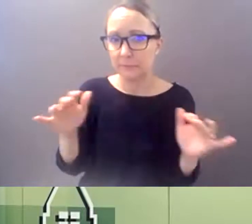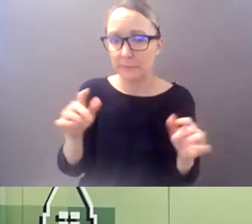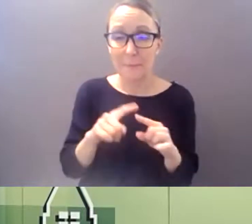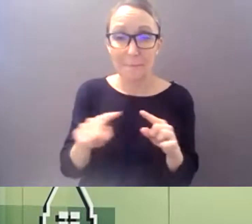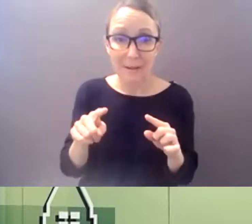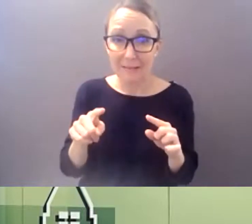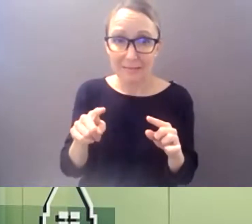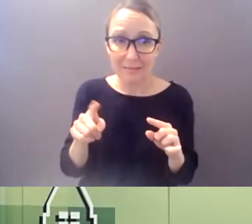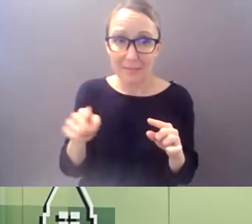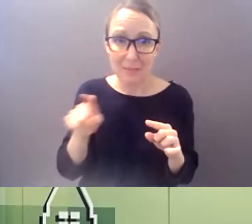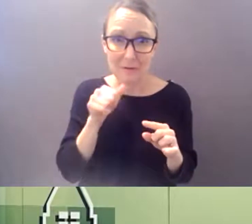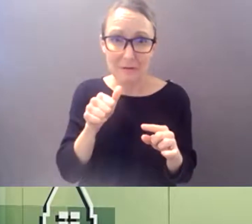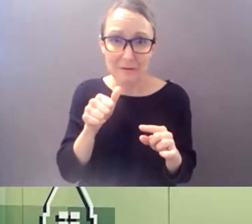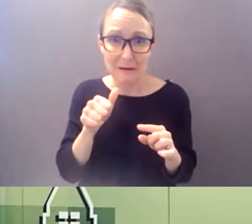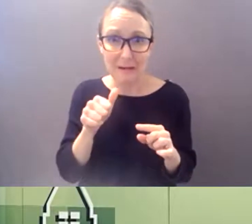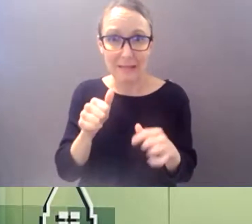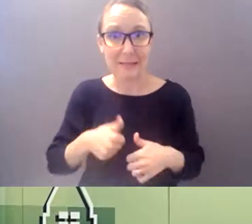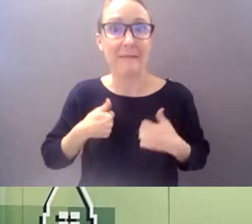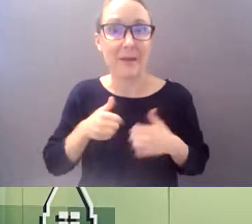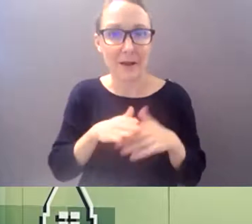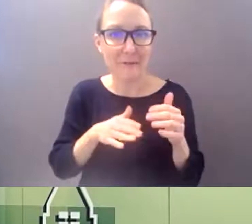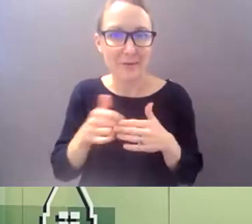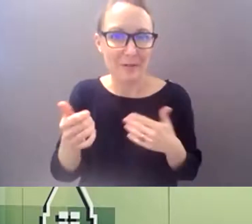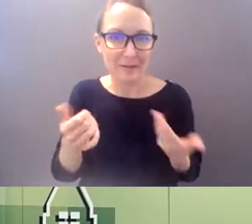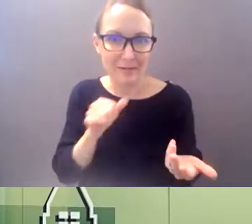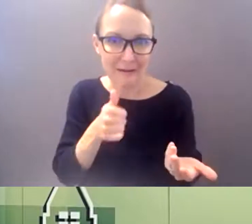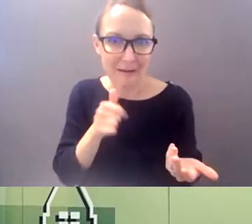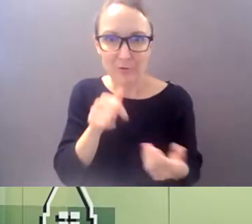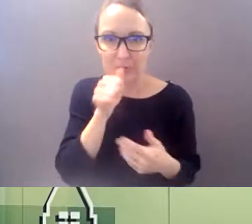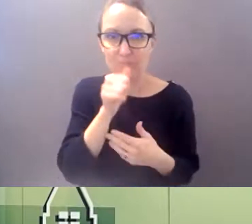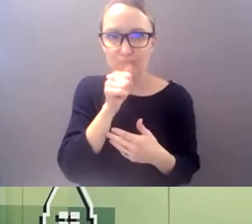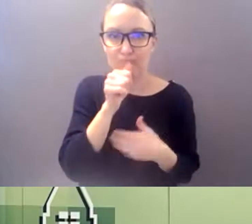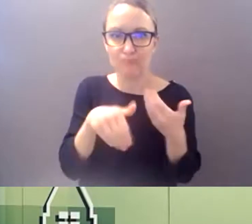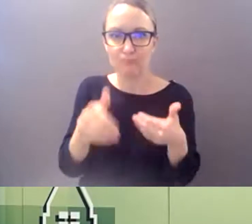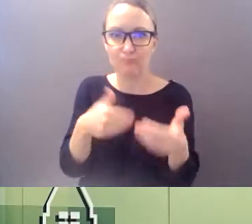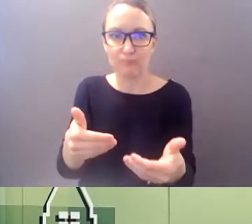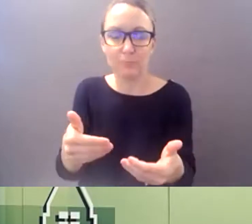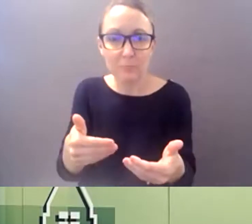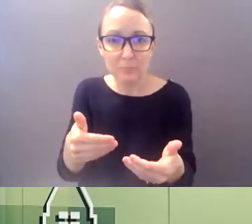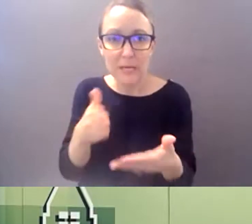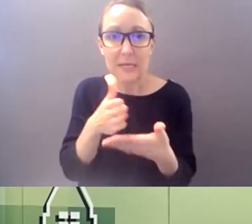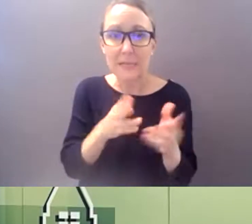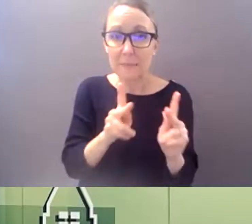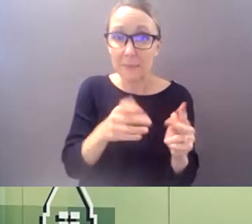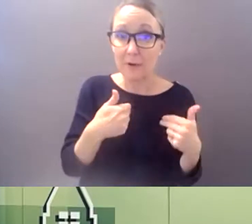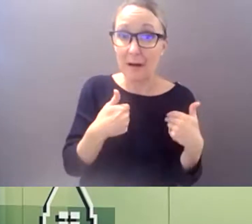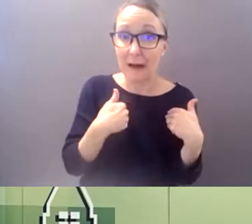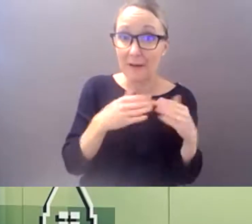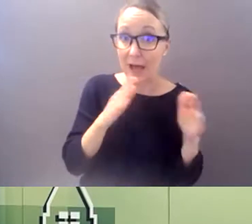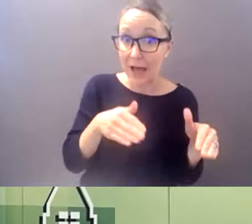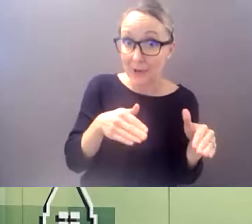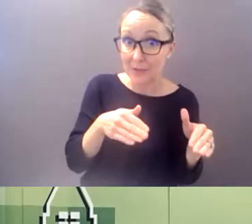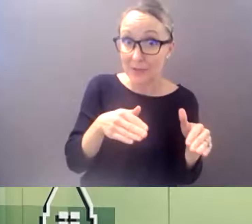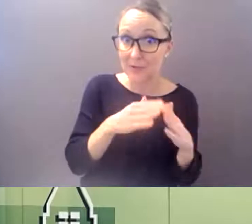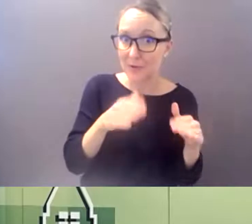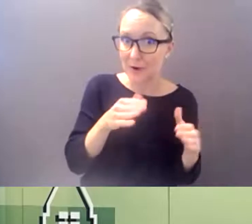not living comfortably. They're getting by. A lot of people are house rich, cash poor. So I think